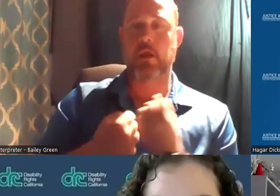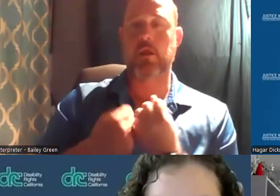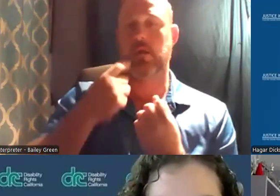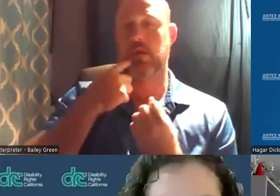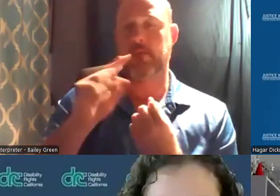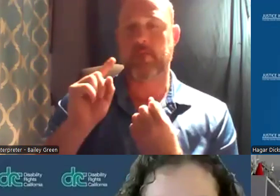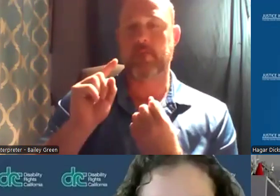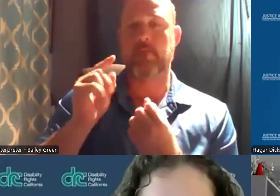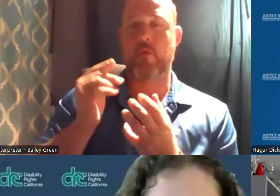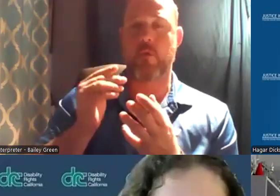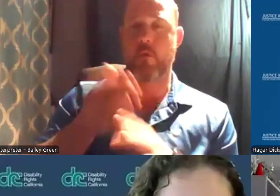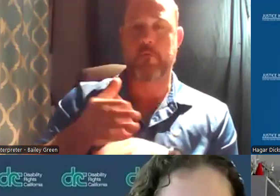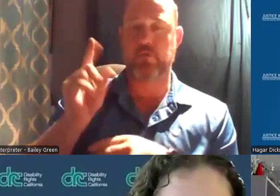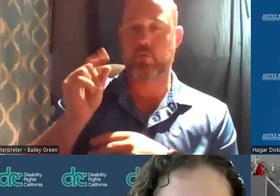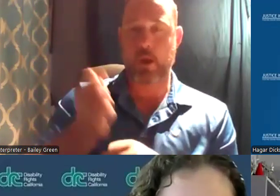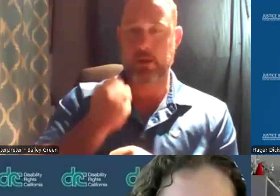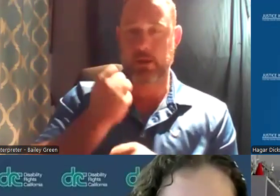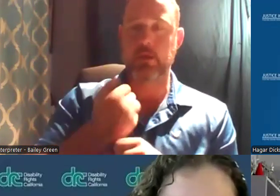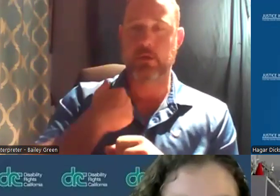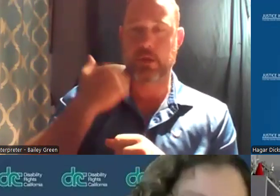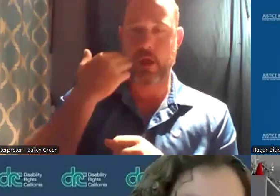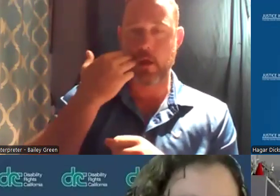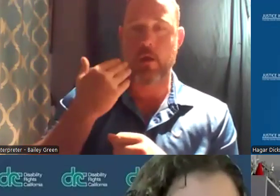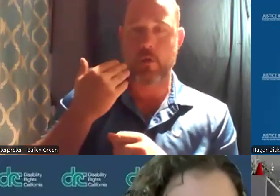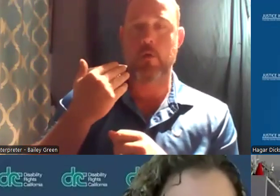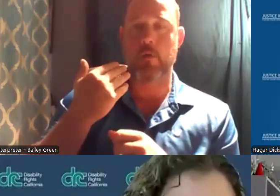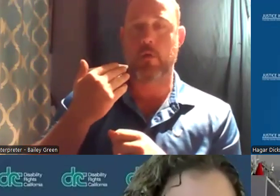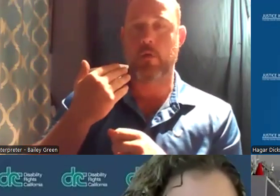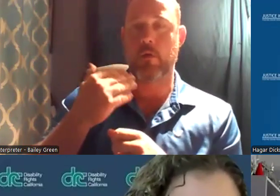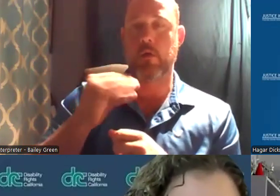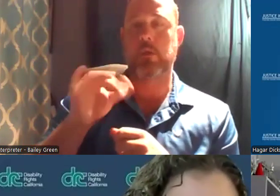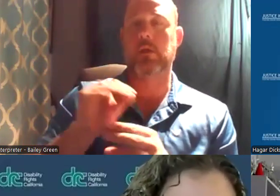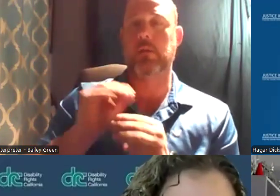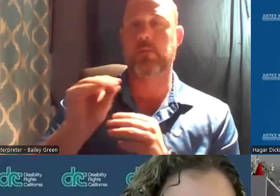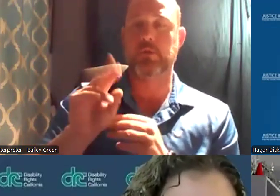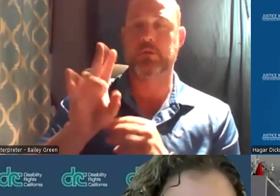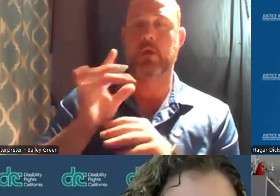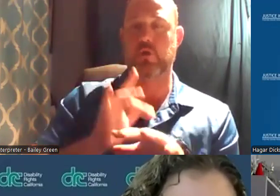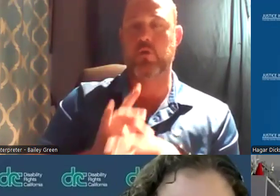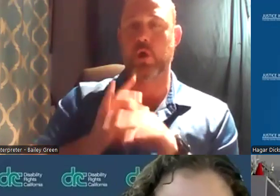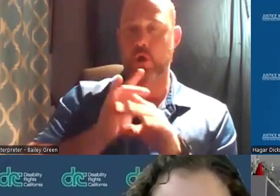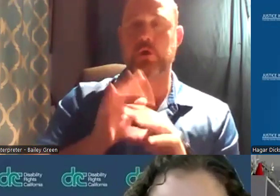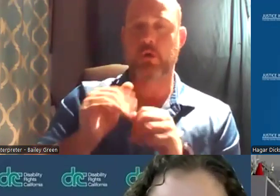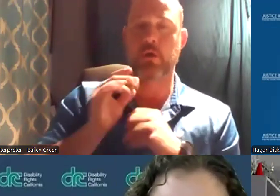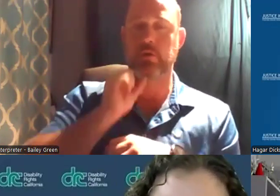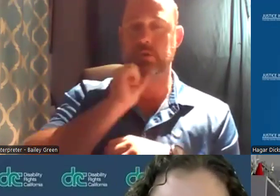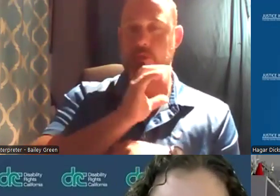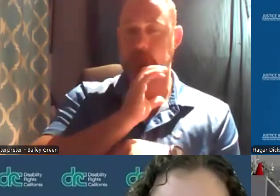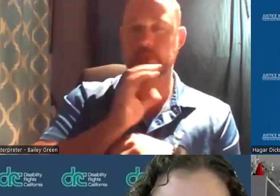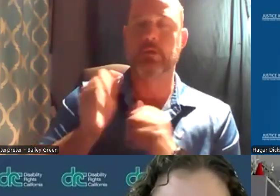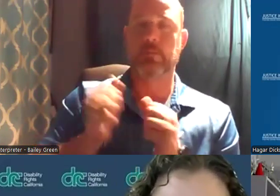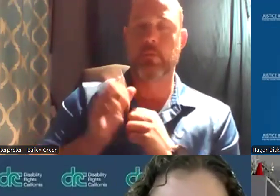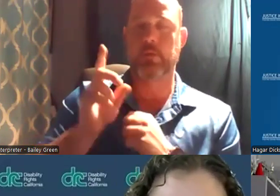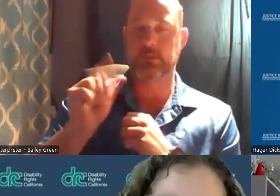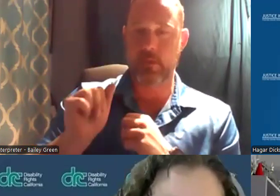for more than 20 years that I know of. And it puts an undue burden on our seniors and people with disabilities